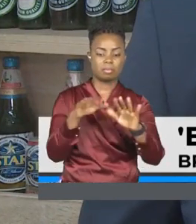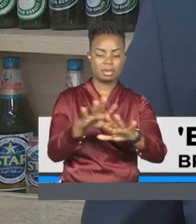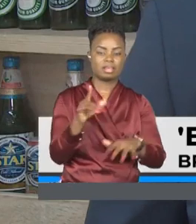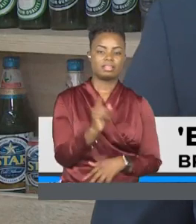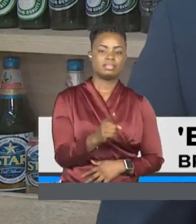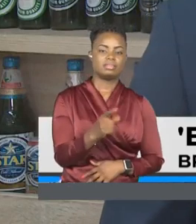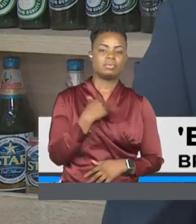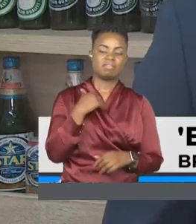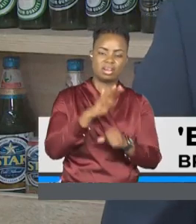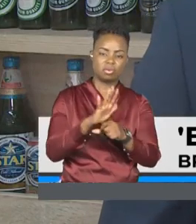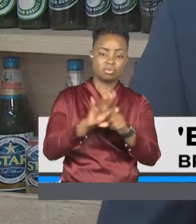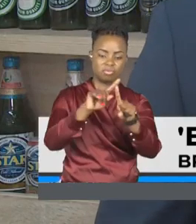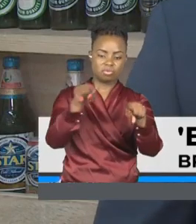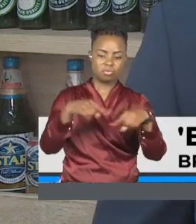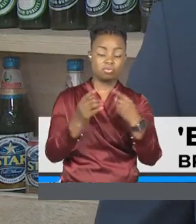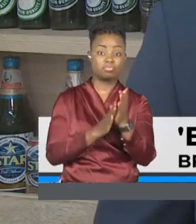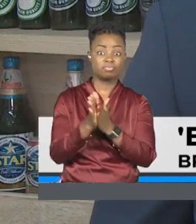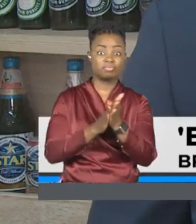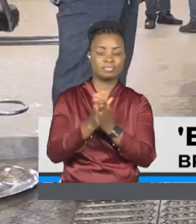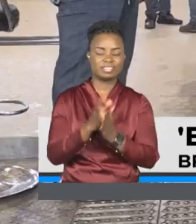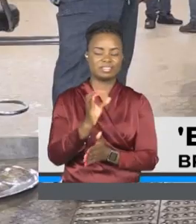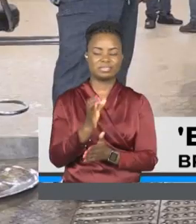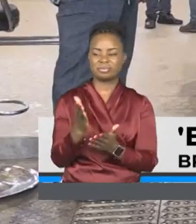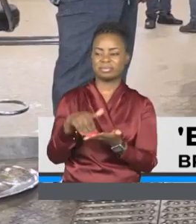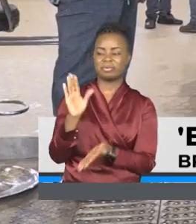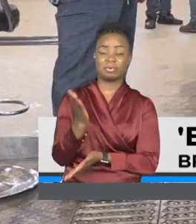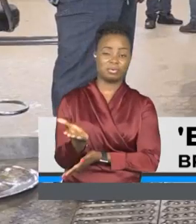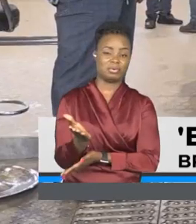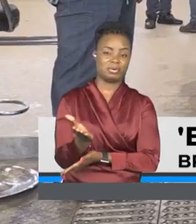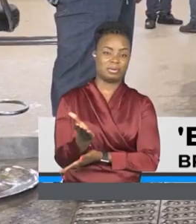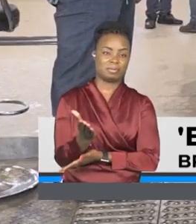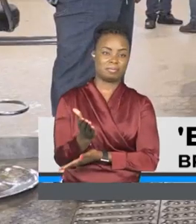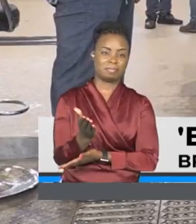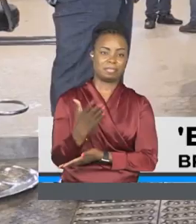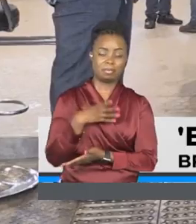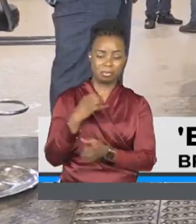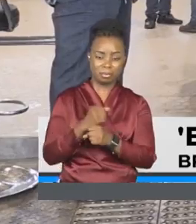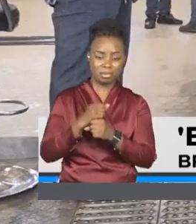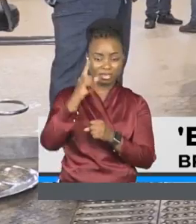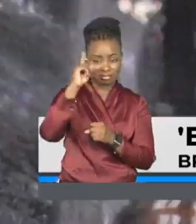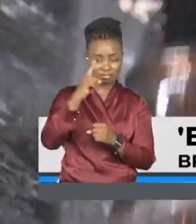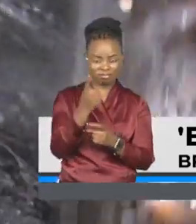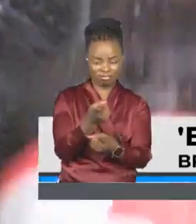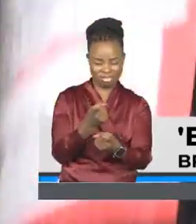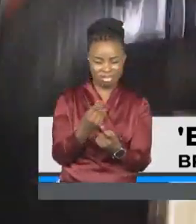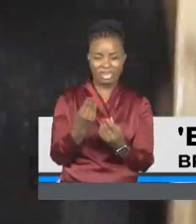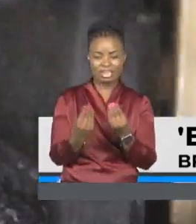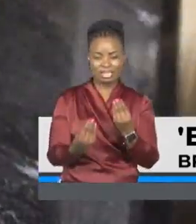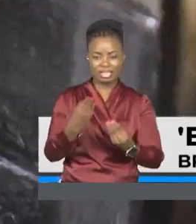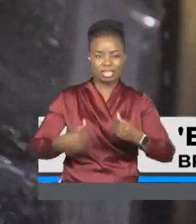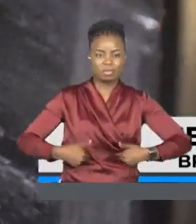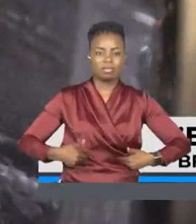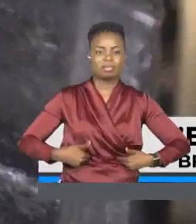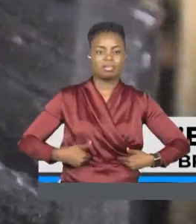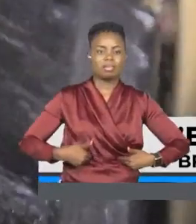There is a lot of room to excite the consumers more. Brewers are betting on attracting the younger generation. And with half of Nigeria's